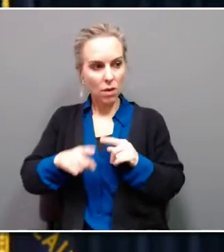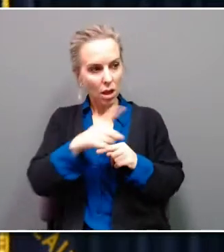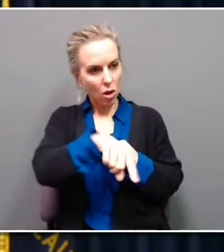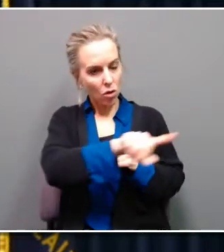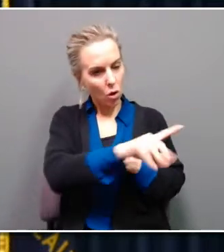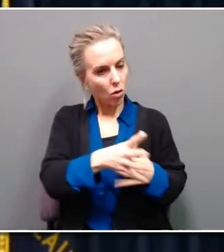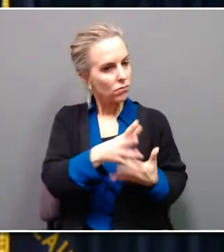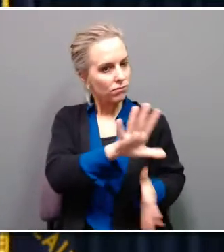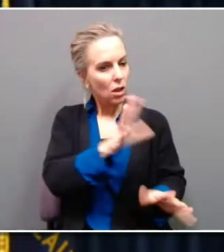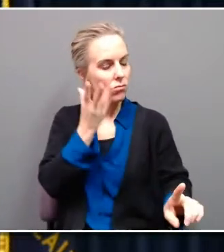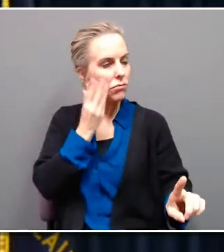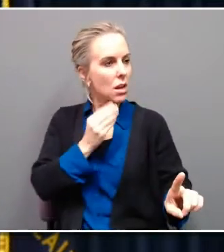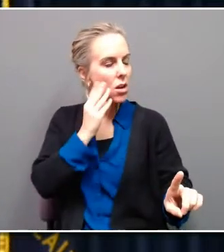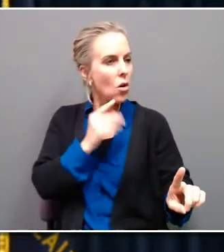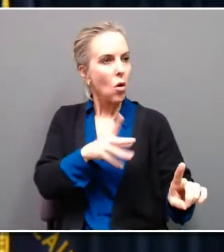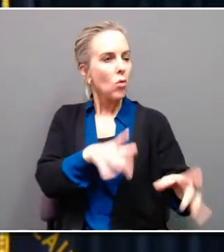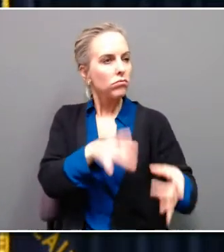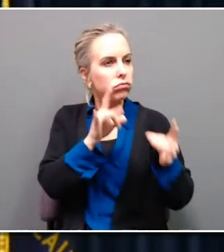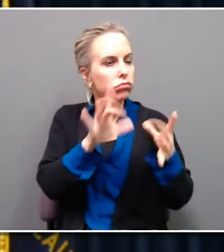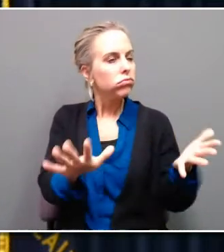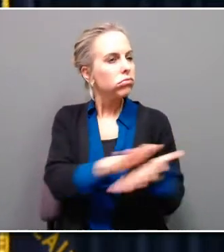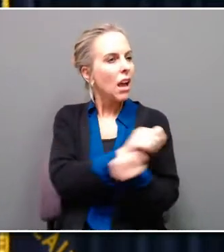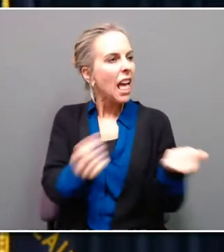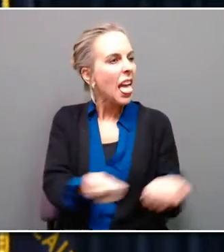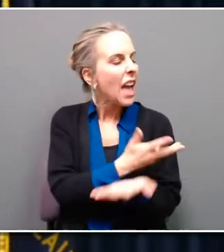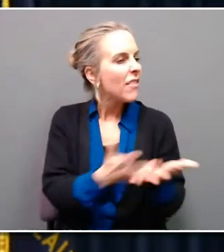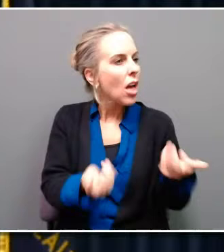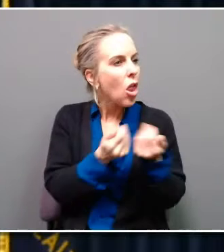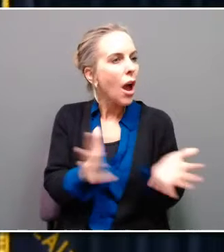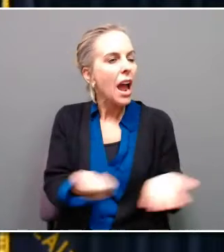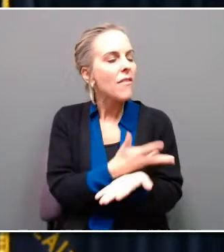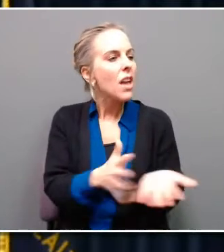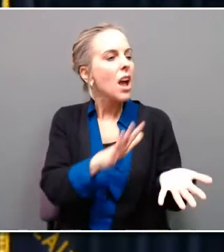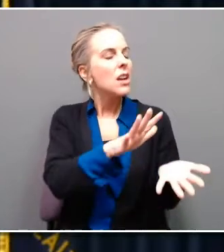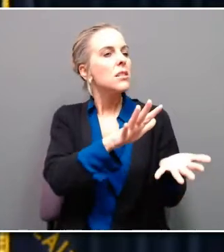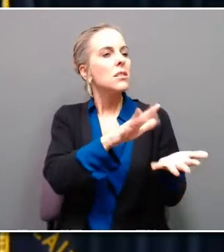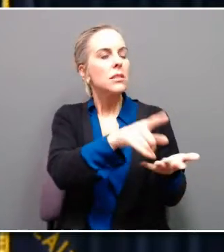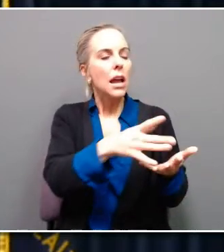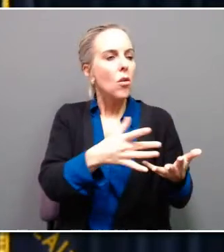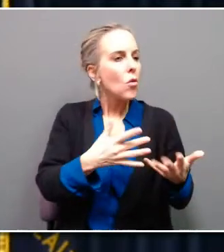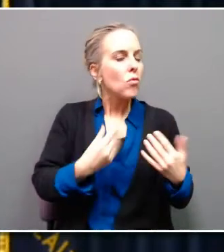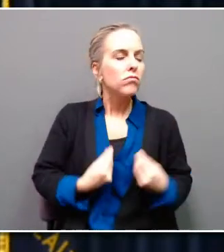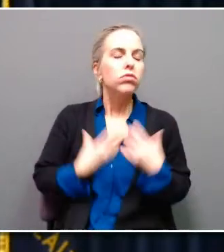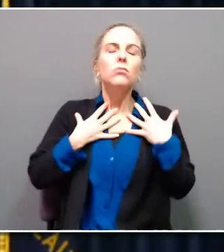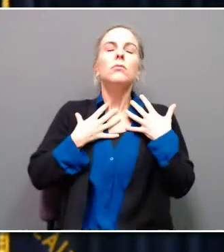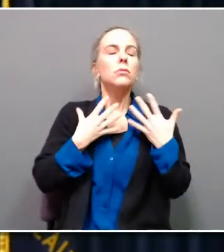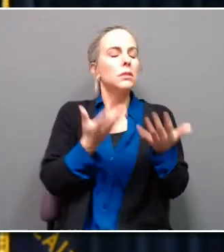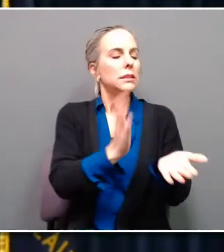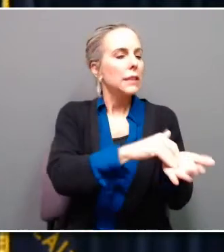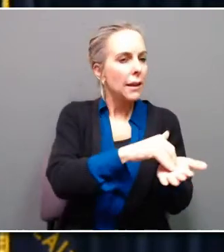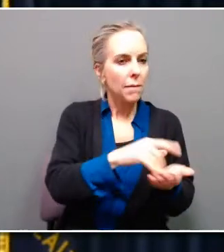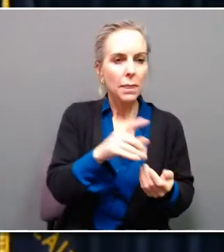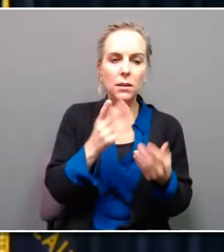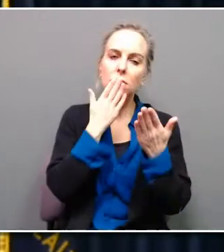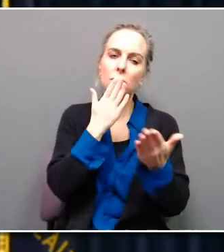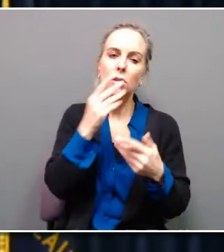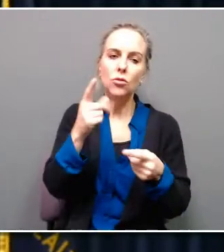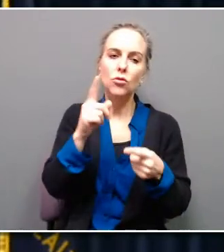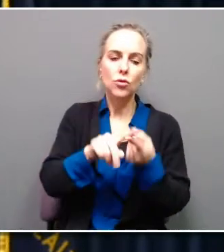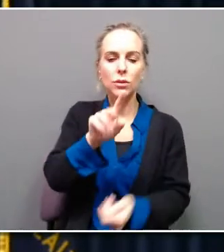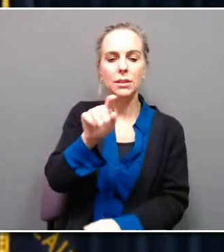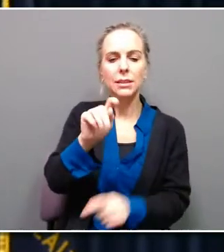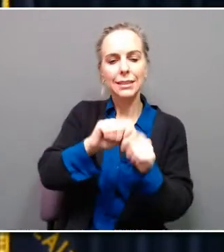home. Many of these home building projects are possible thanks to the generosity of donors to the Team Western Kentucky Tornado Relief